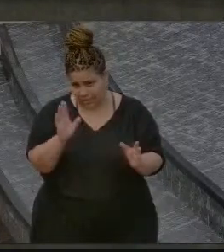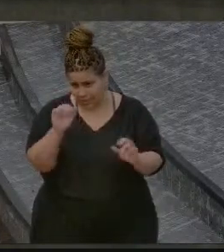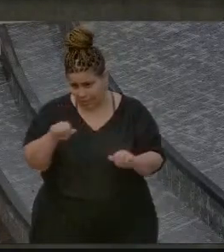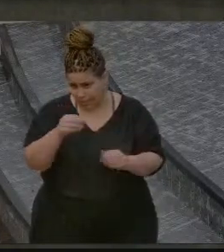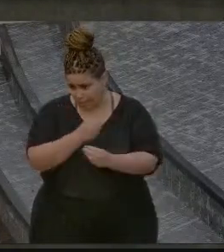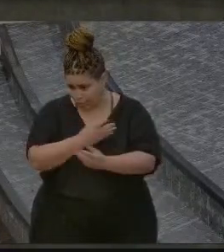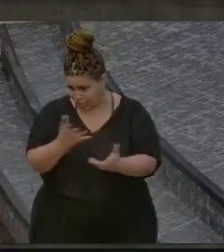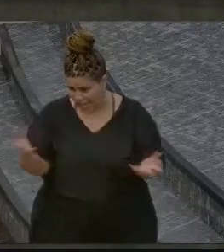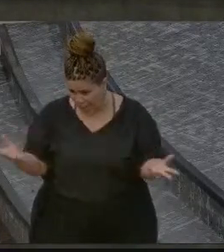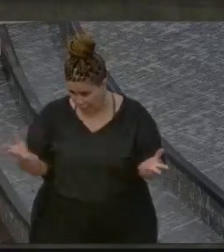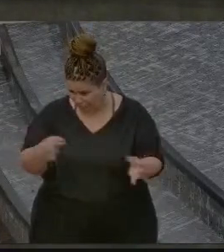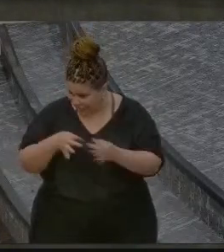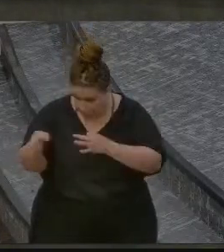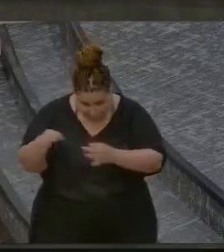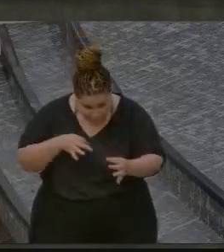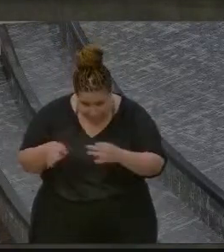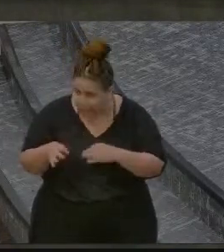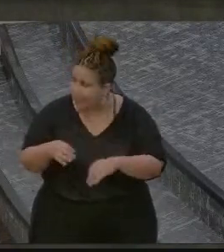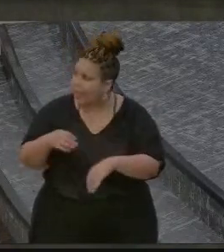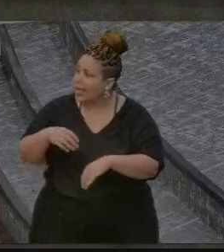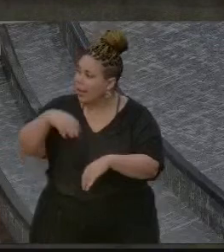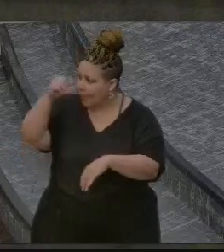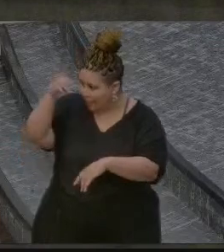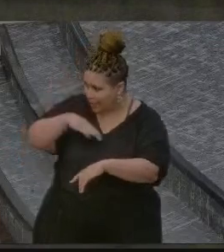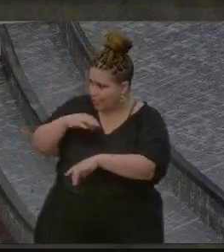Mr. Gilbert can, and he is here.